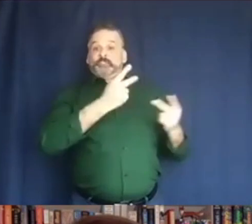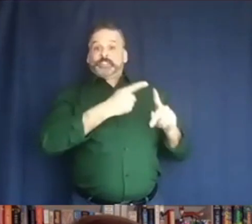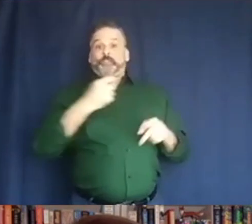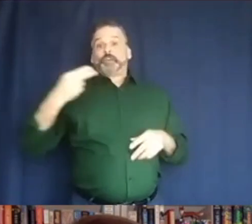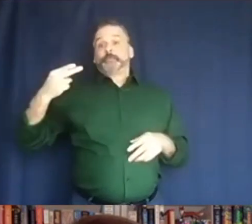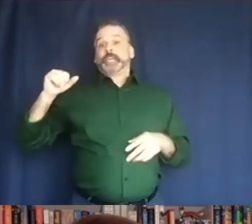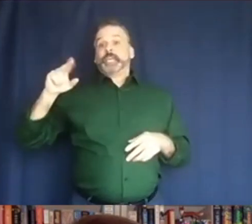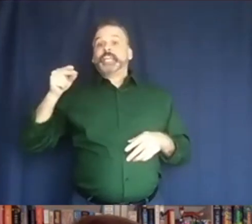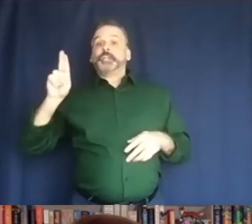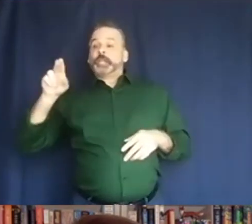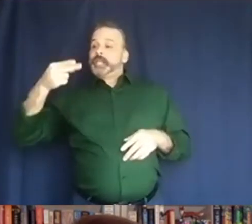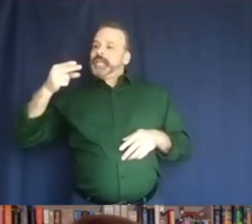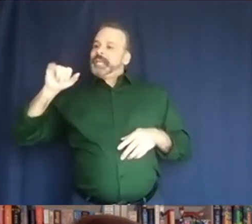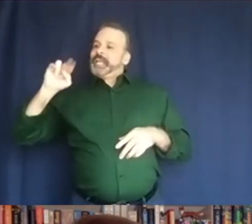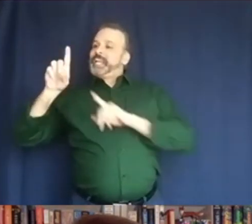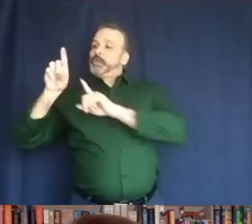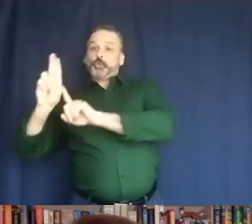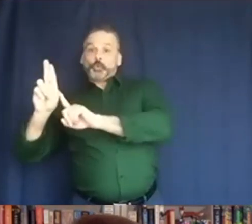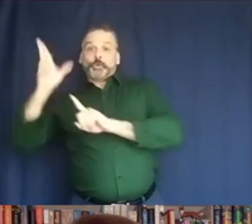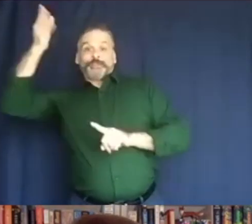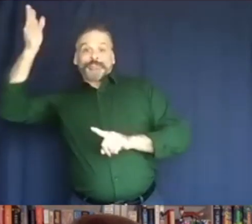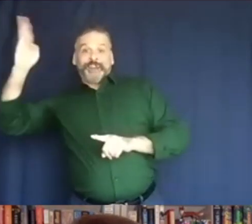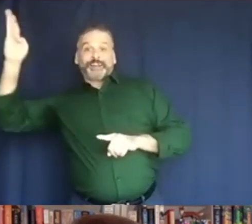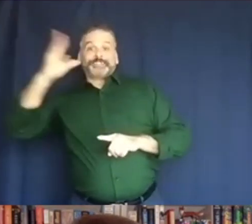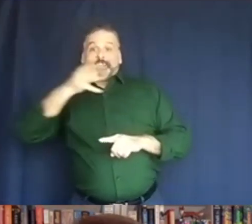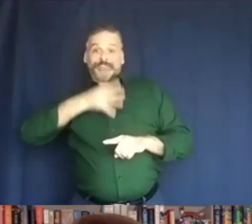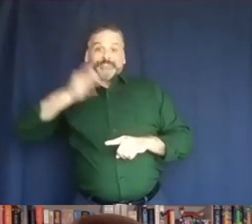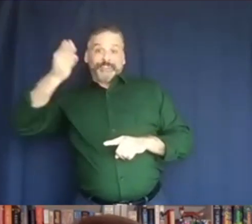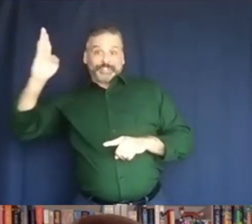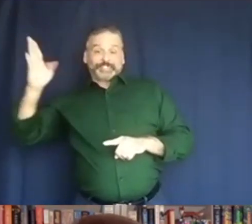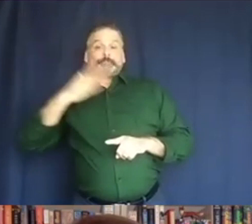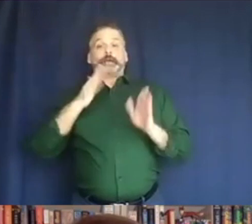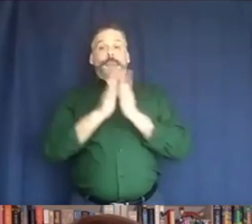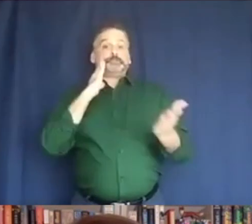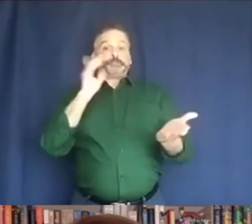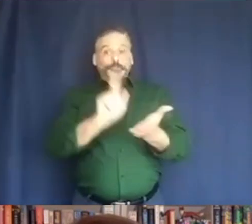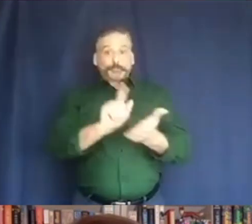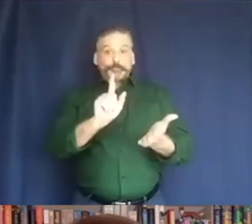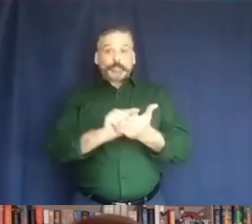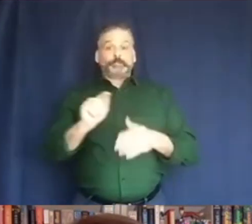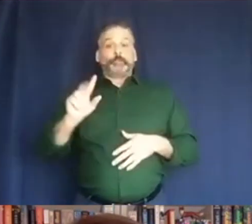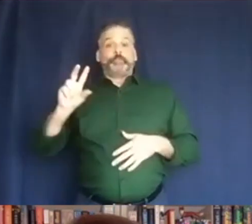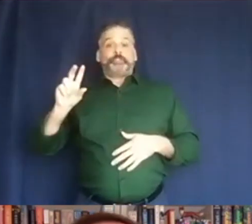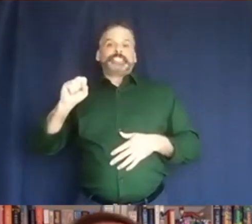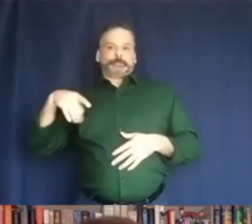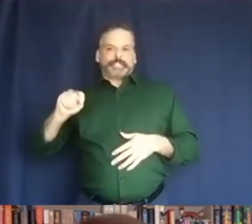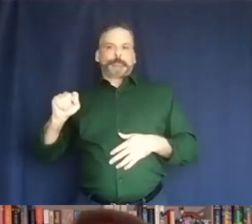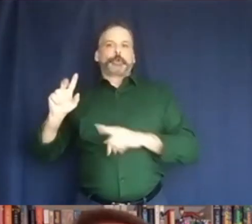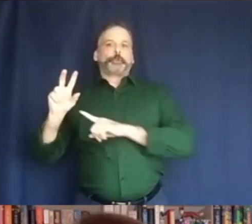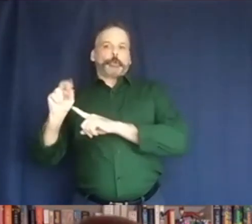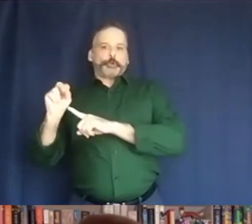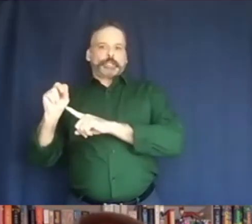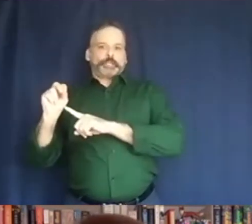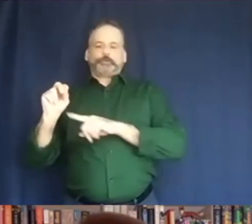gods and the goddesses in particular. And this book will be out on the 30th of September, or the